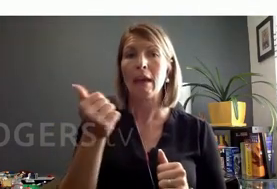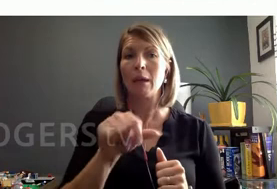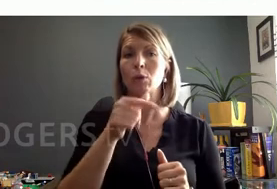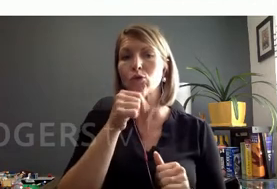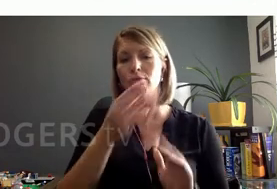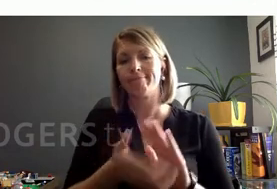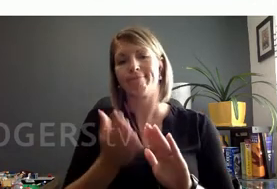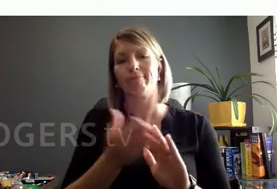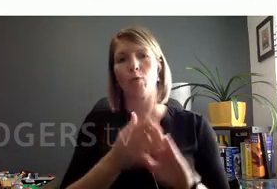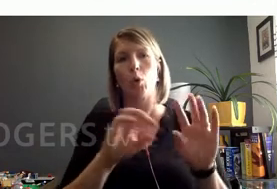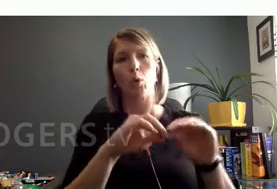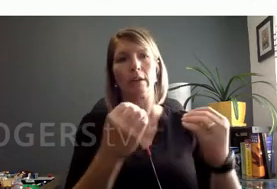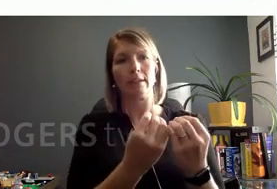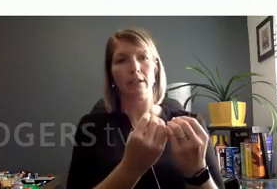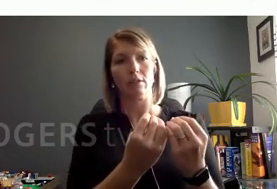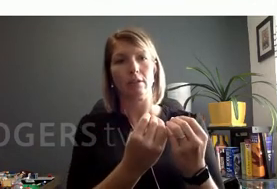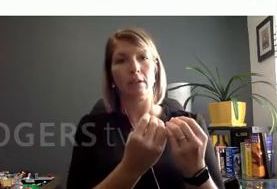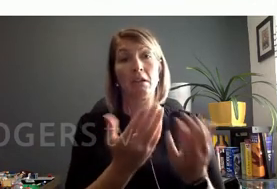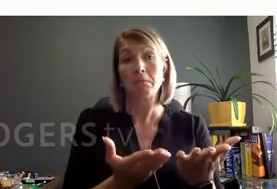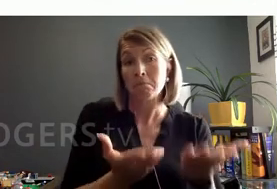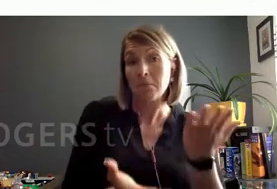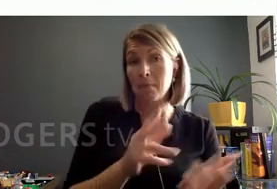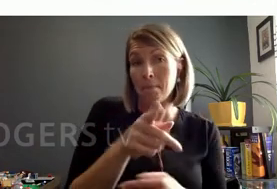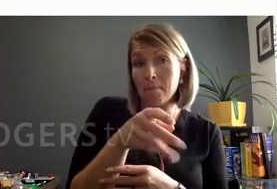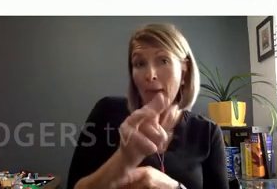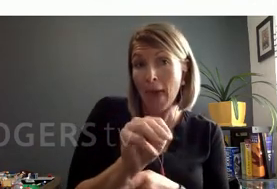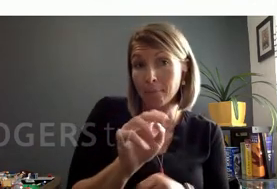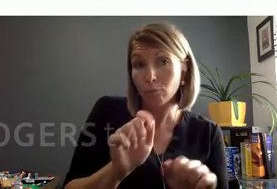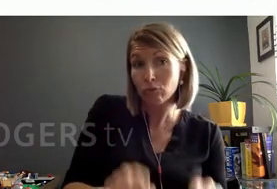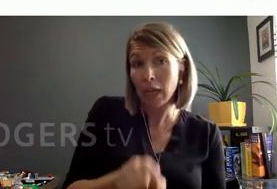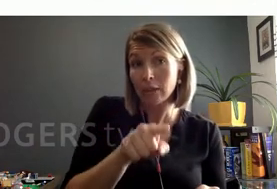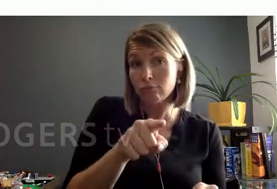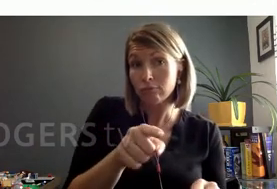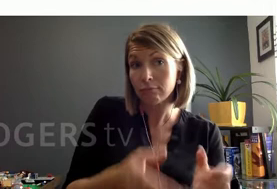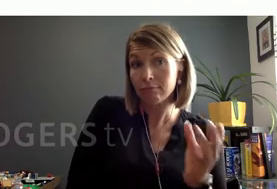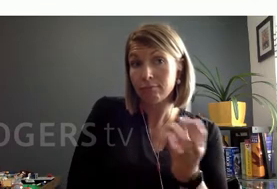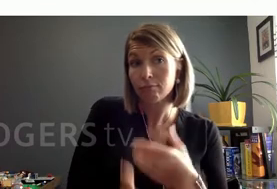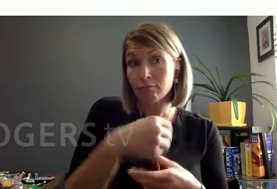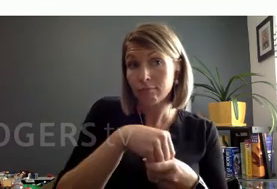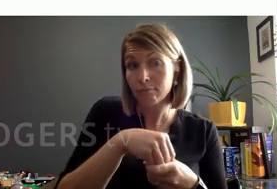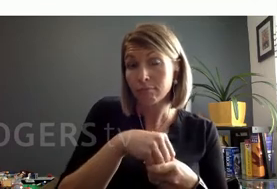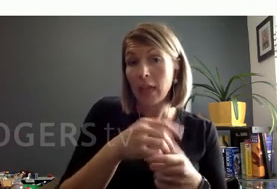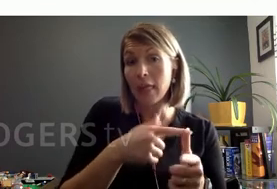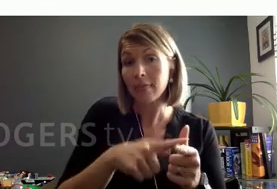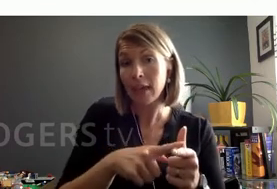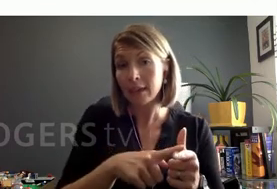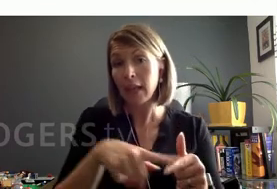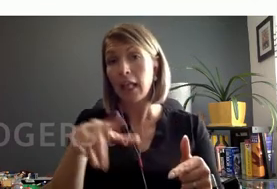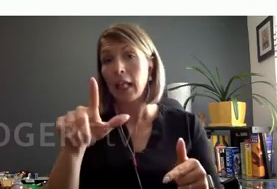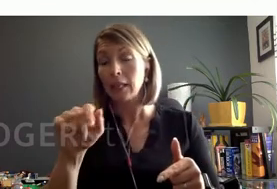organizations, at maybe starting with you, Pam, and then we'll move to Lloydetta and then to Colin. So what does diversity